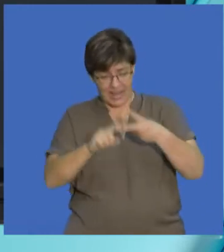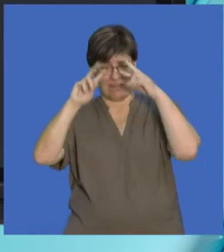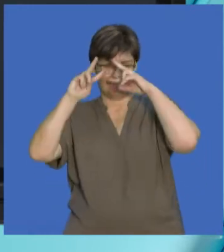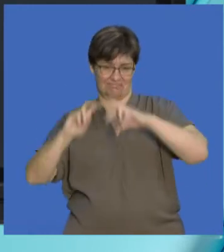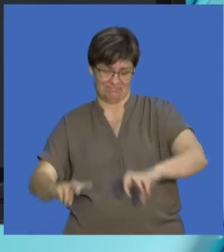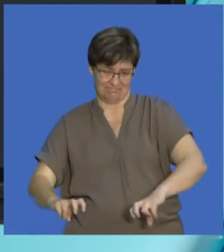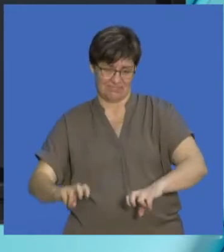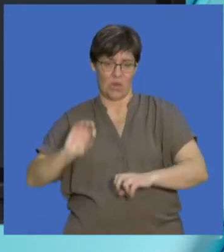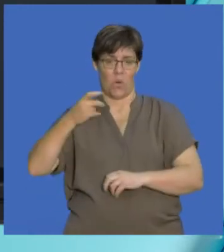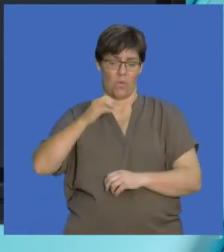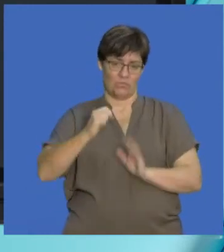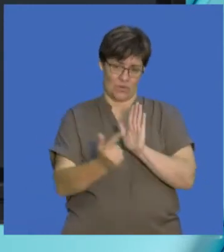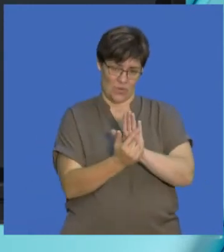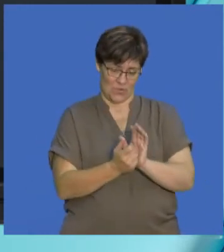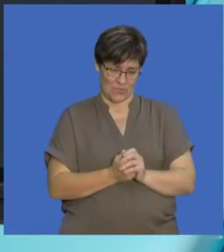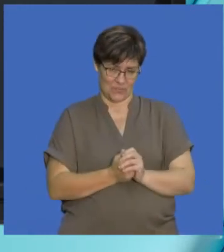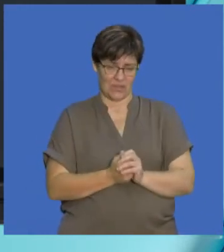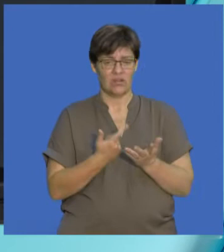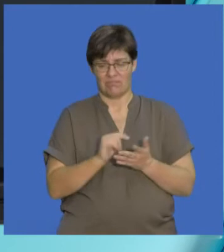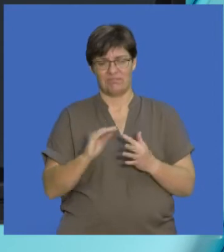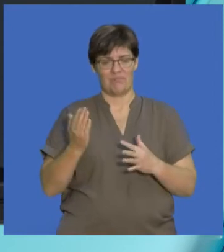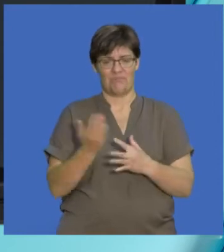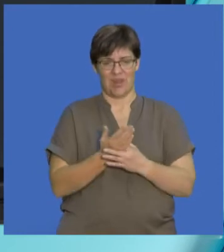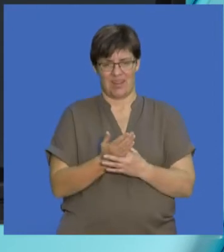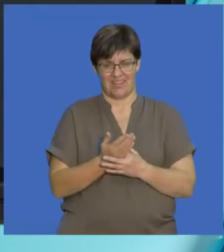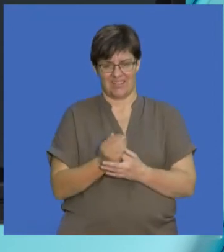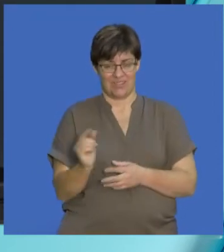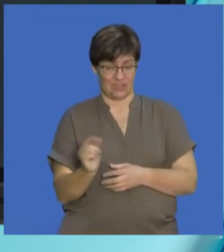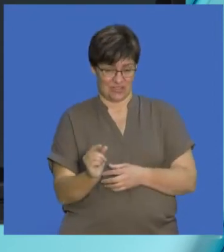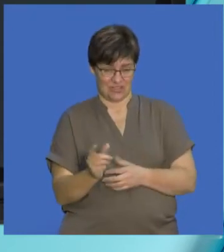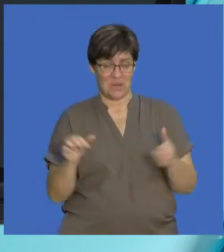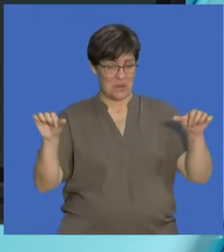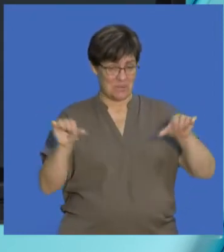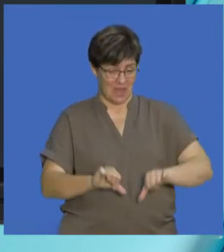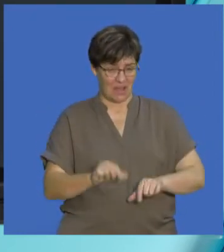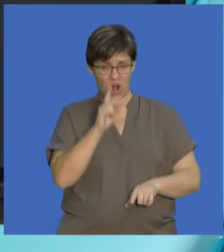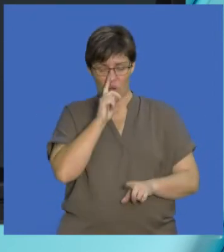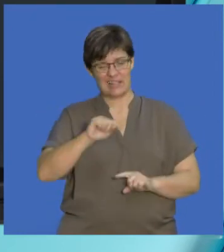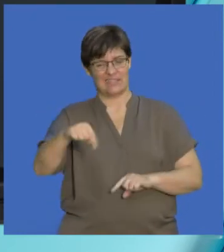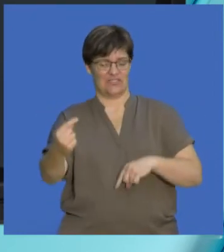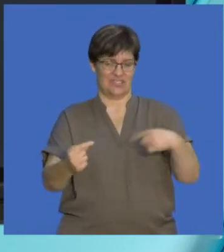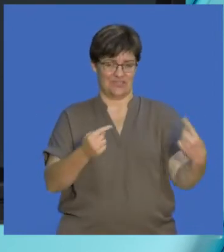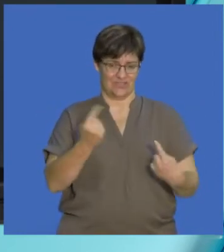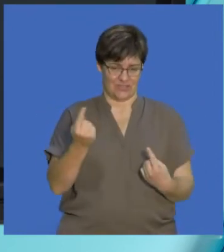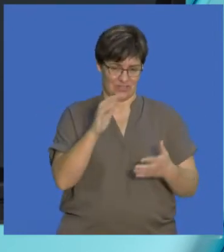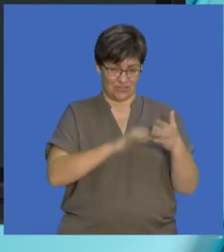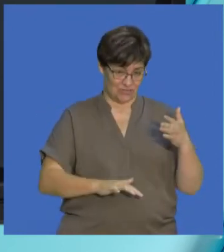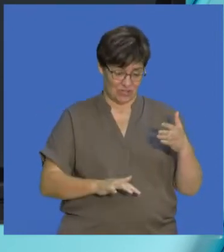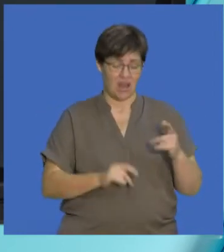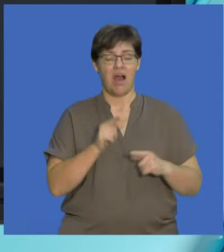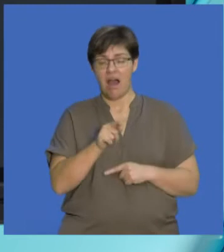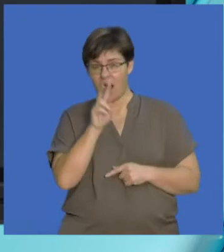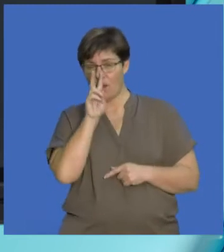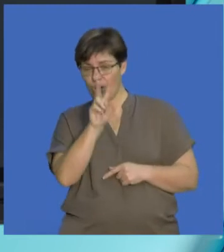the Ohm's Law, right? Having said that, let's take a short breather. When we come back, we'll look at a different scenario where we talk about